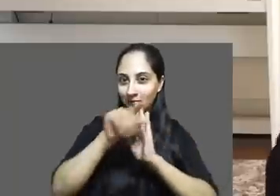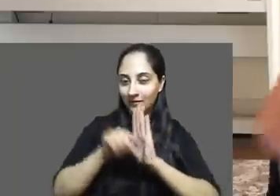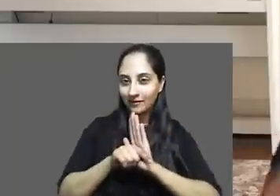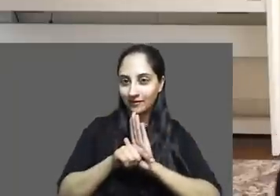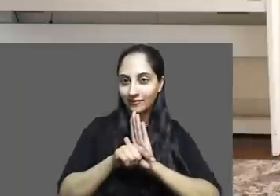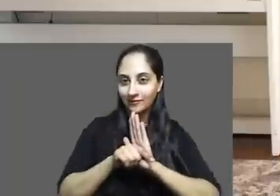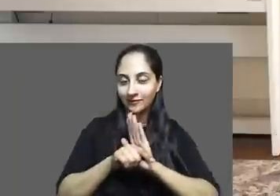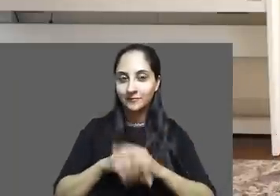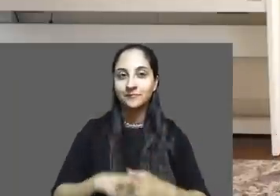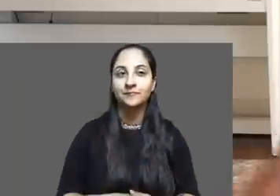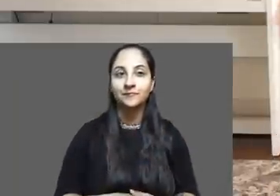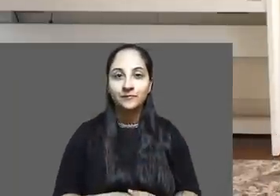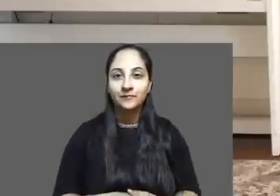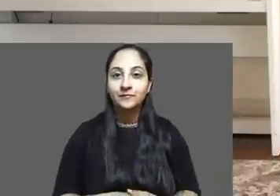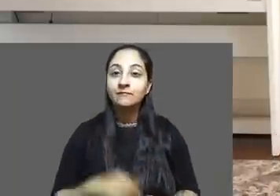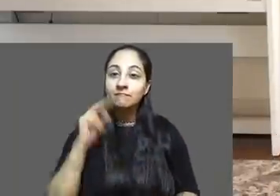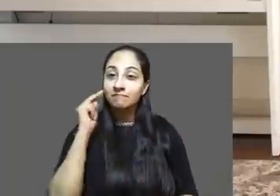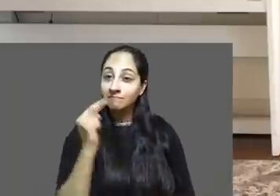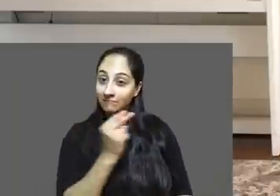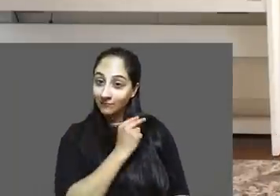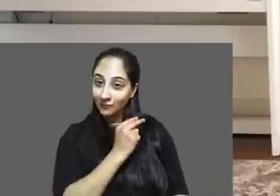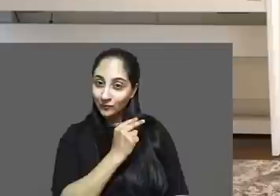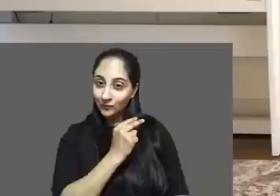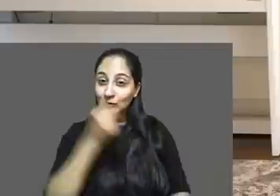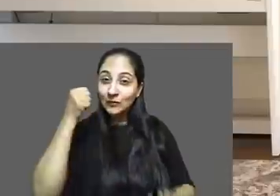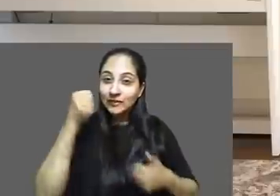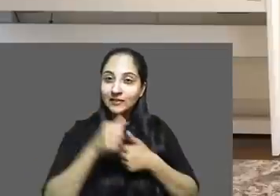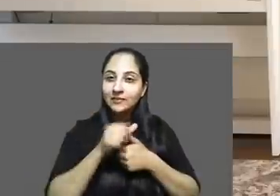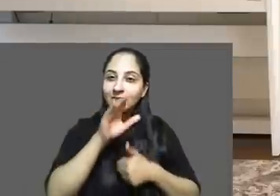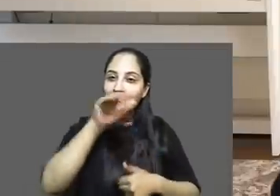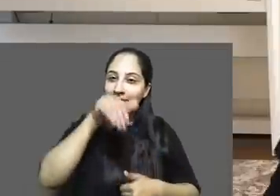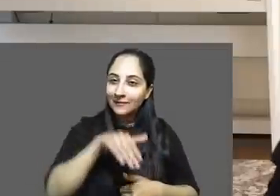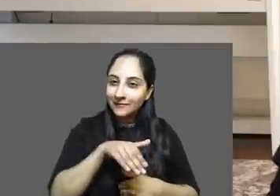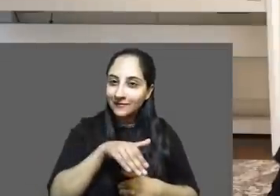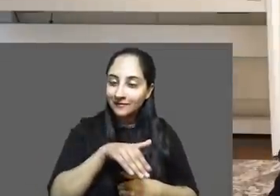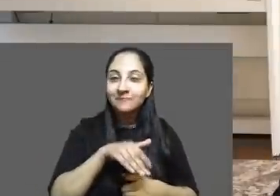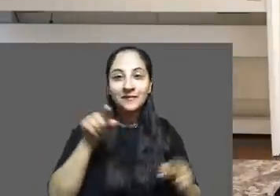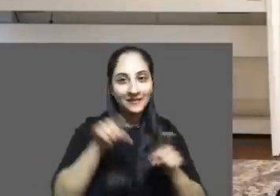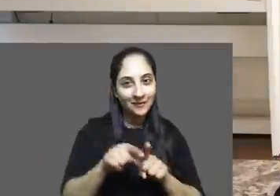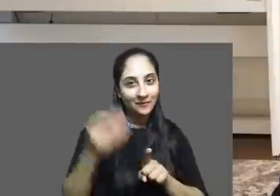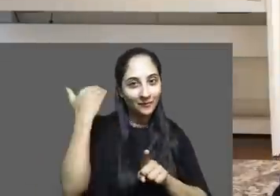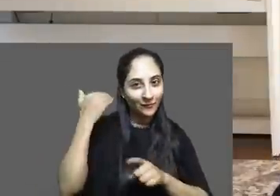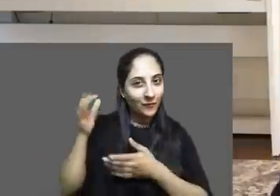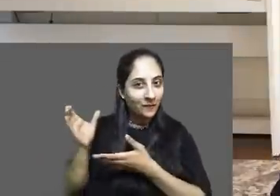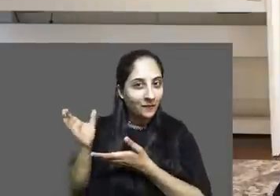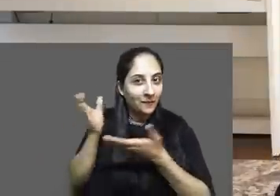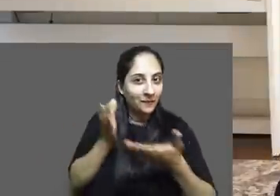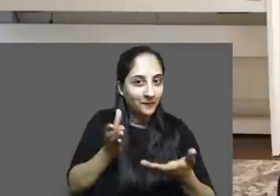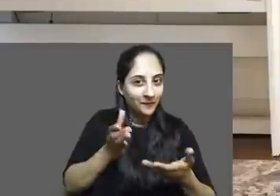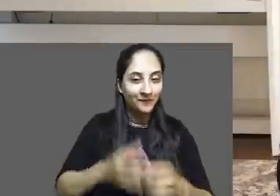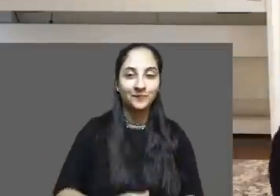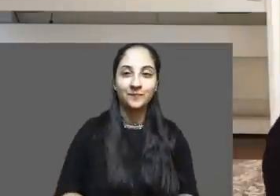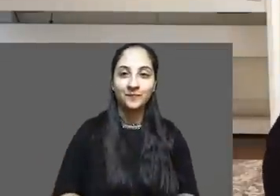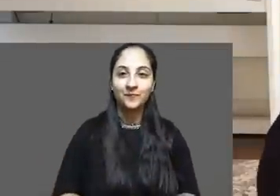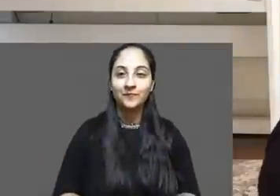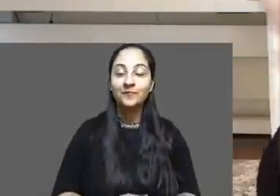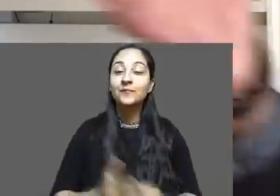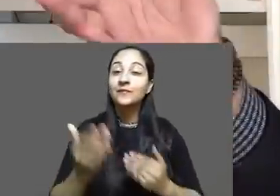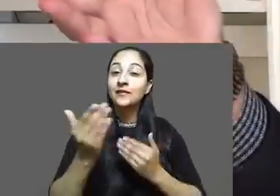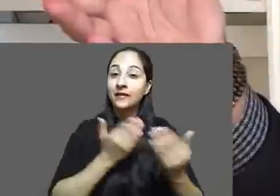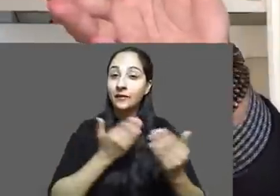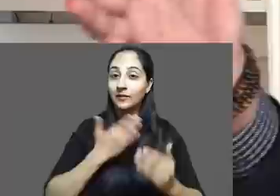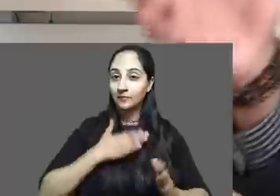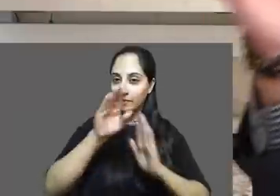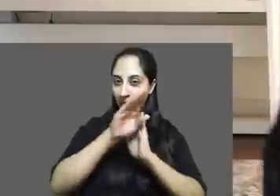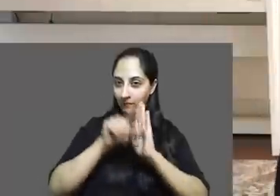should mention there are some relics of past episodes. If you look behind me, there's the elephant, also known as the elephant in the room. But you will notice I'm